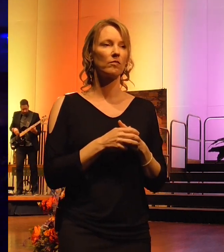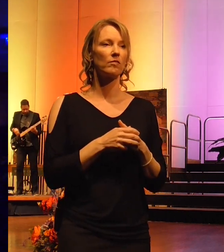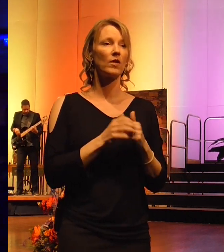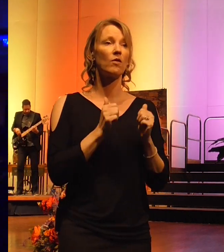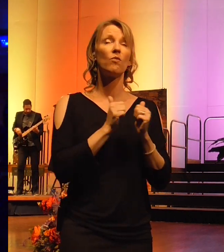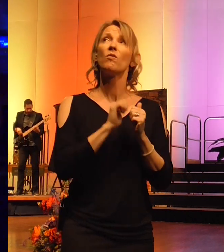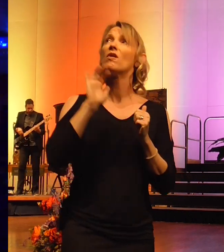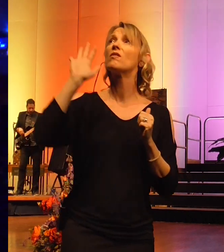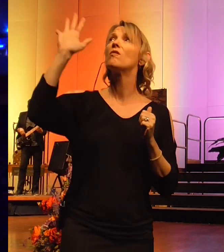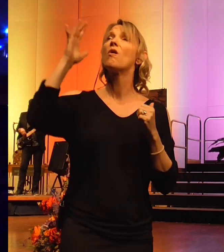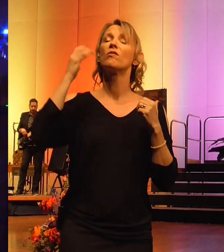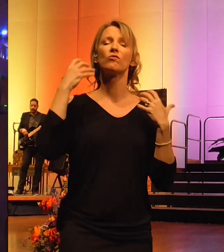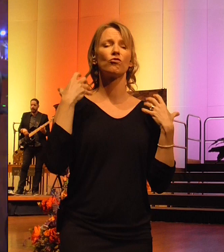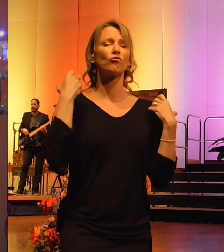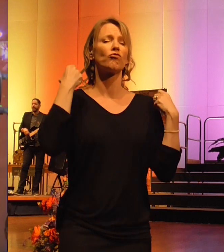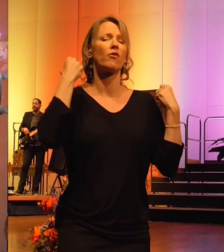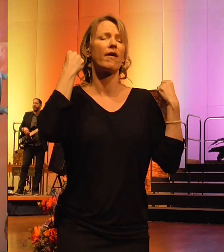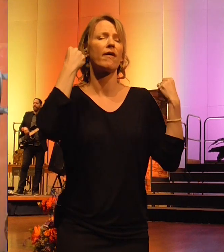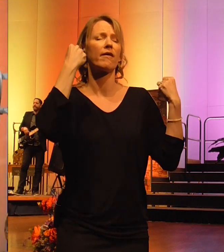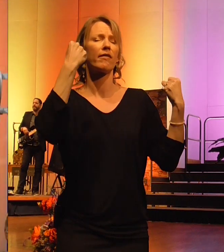With your strength,